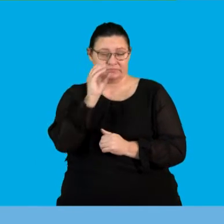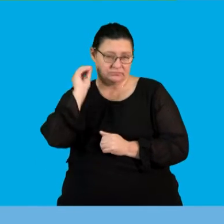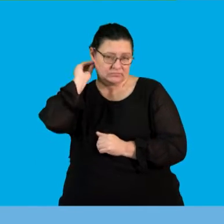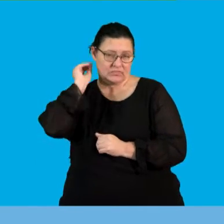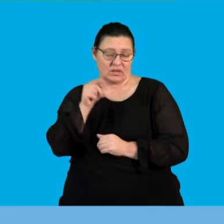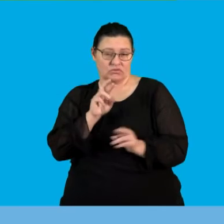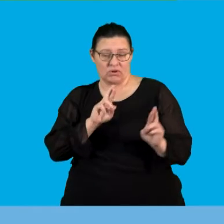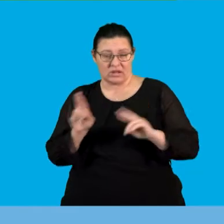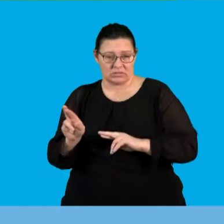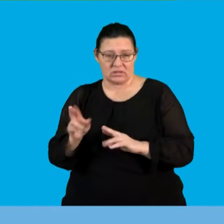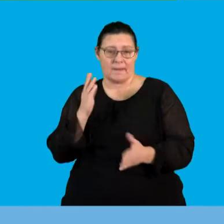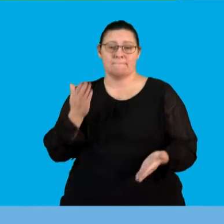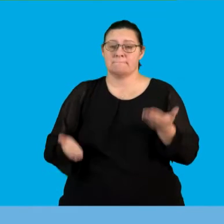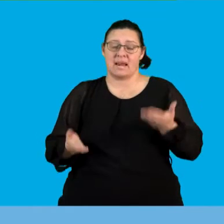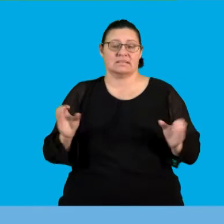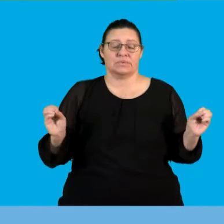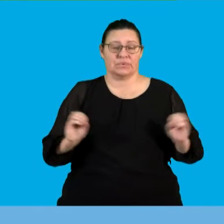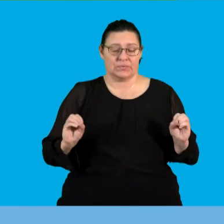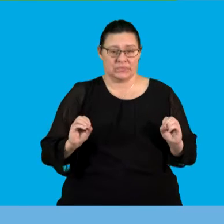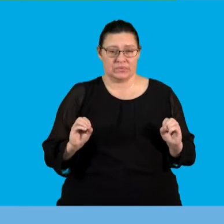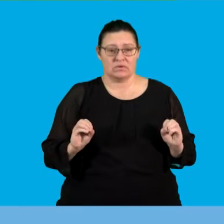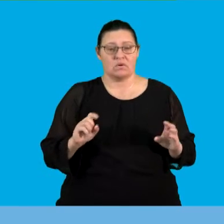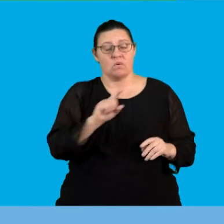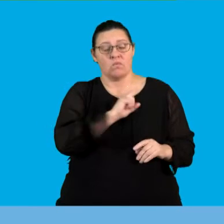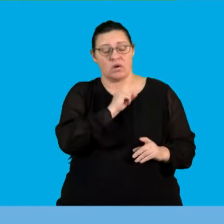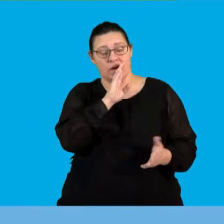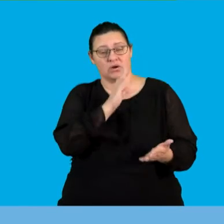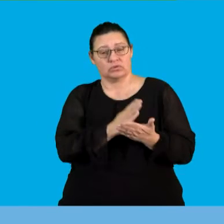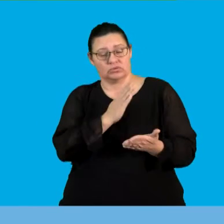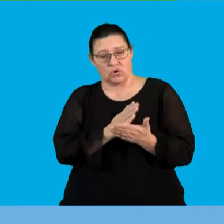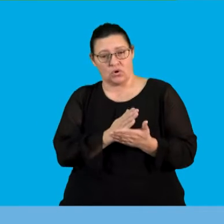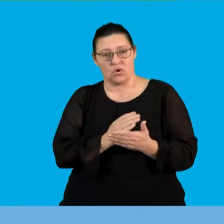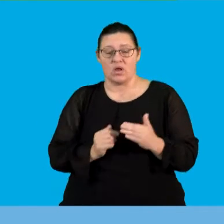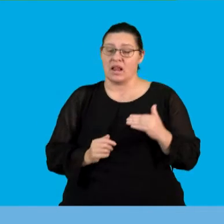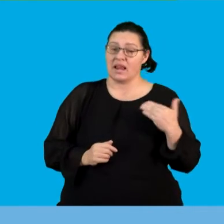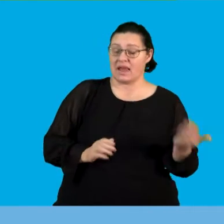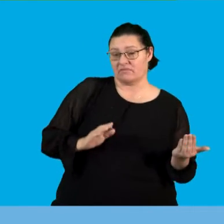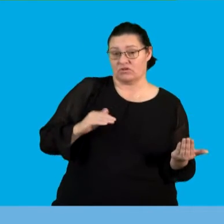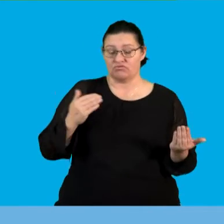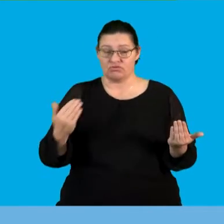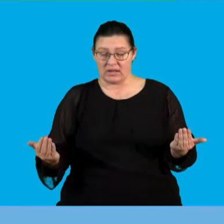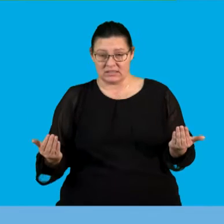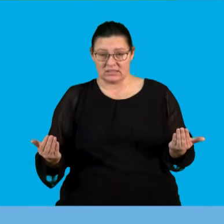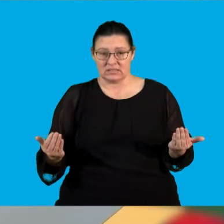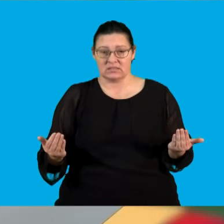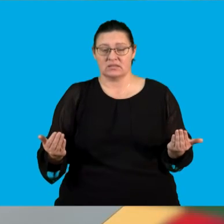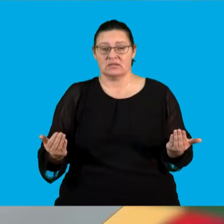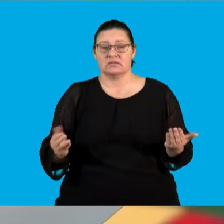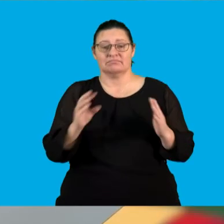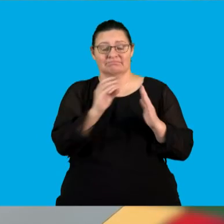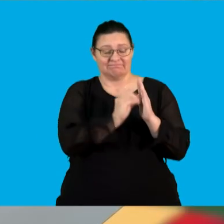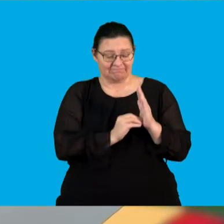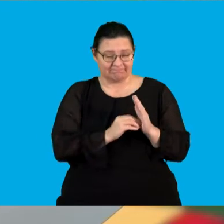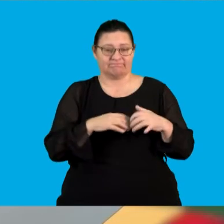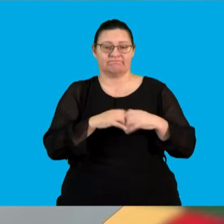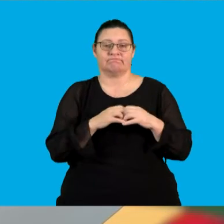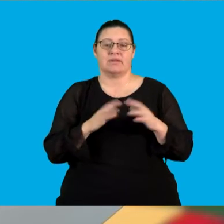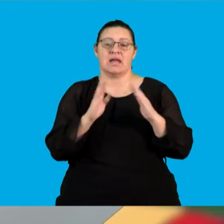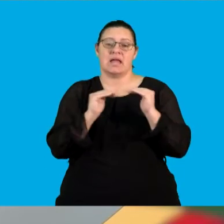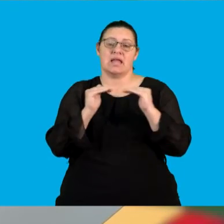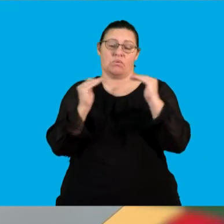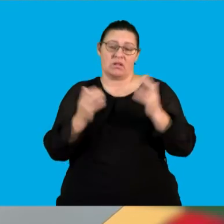that this reaction is not balanced. How do we know? We need to make sure that on the left-hand side and the right-hand side, the number of atoms are going to be